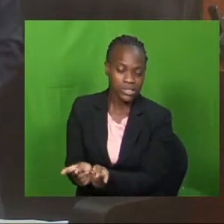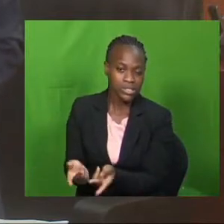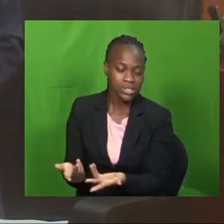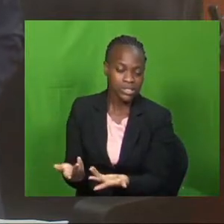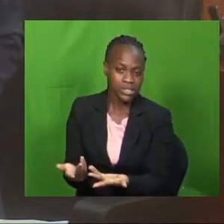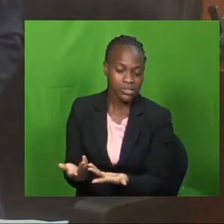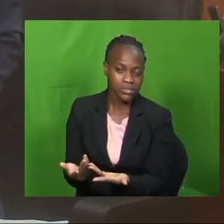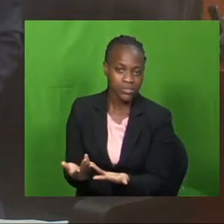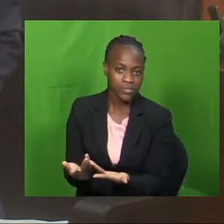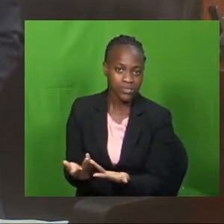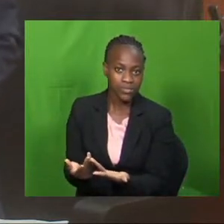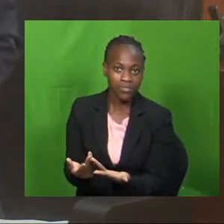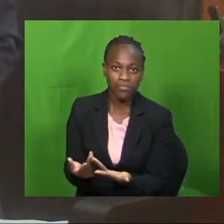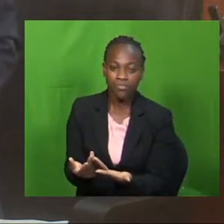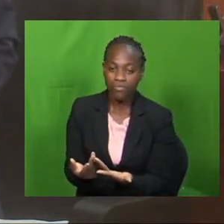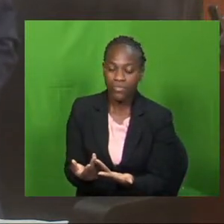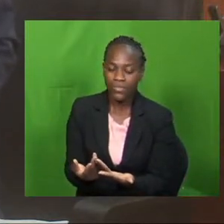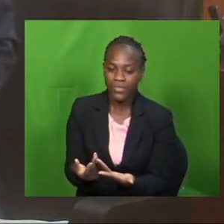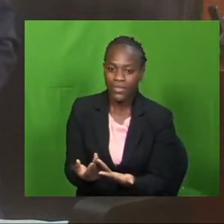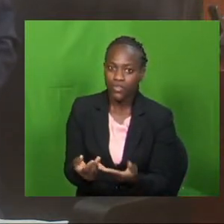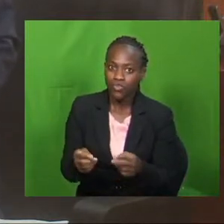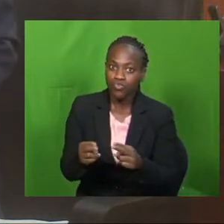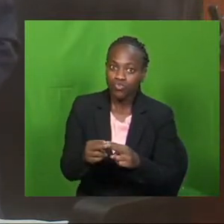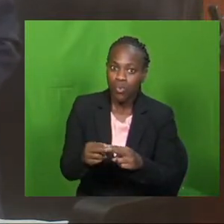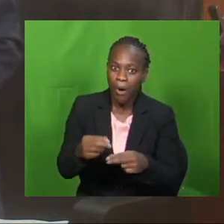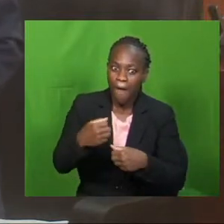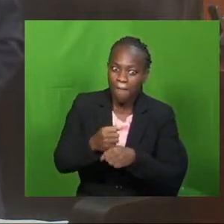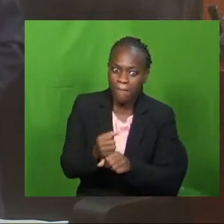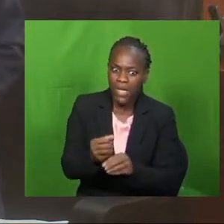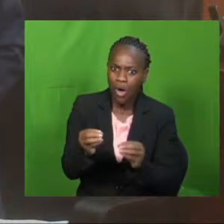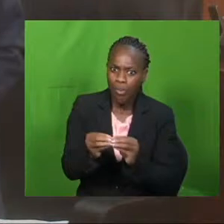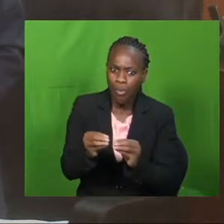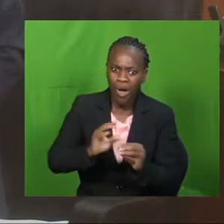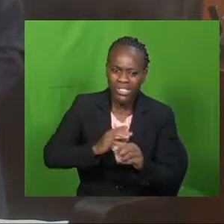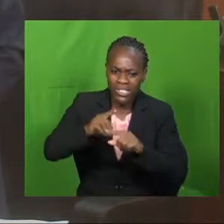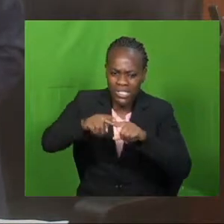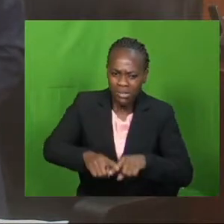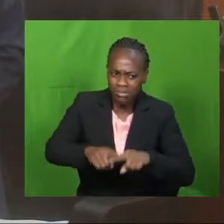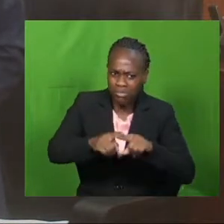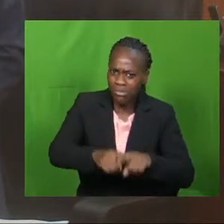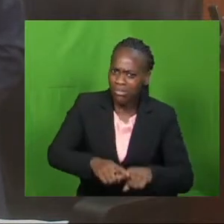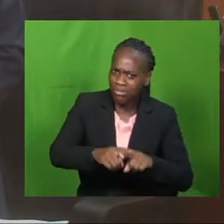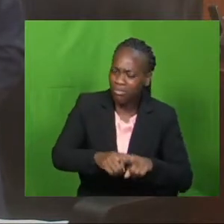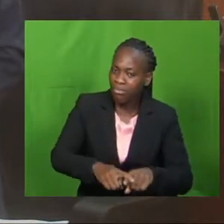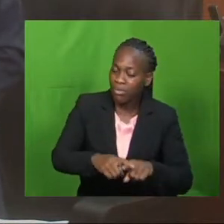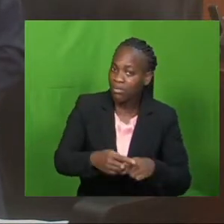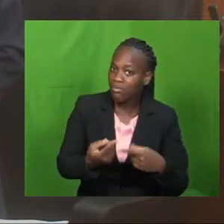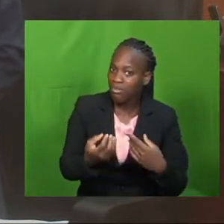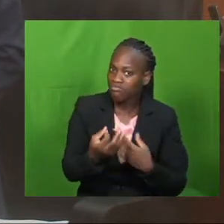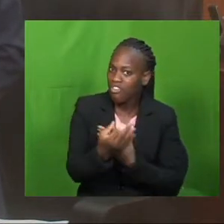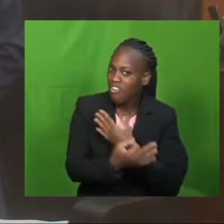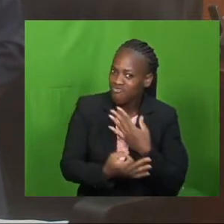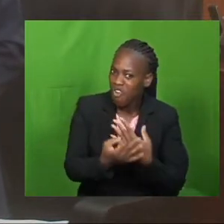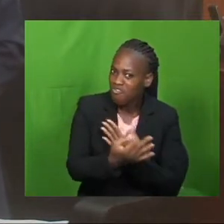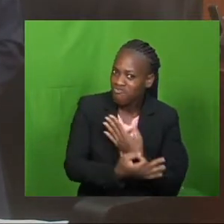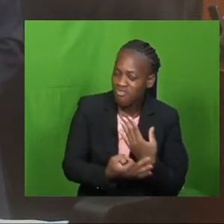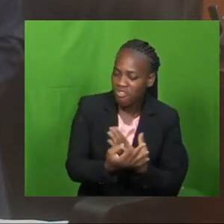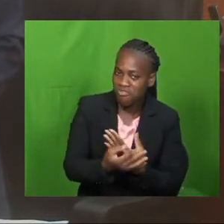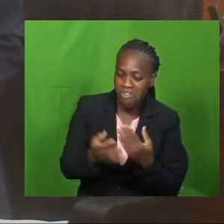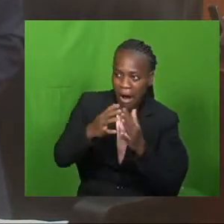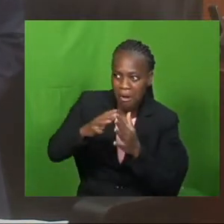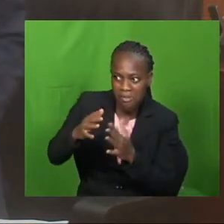continuously increases dependence on foreign markets. The African Continental Free Trade Area is the most